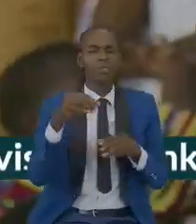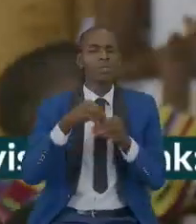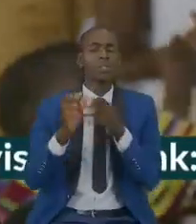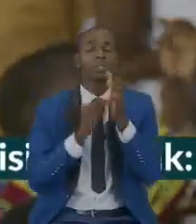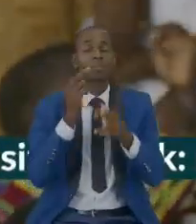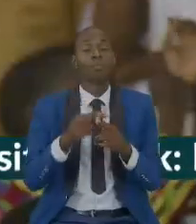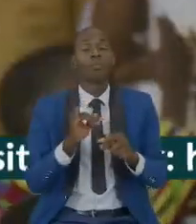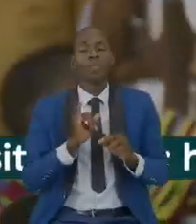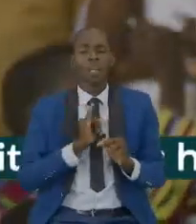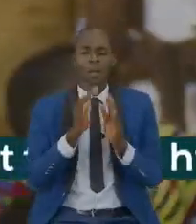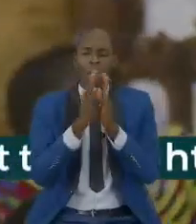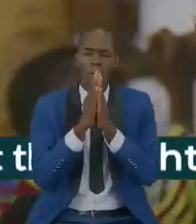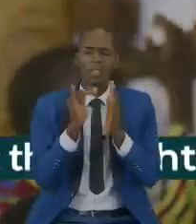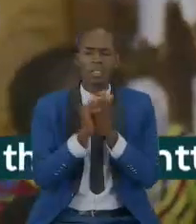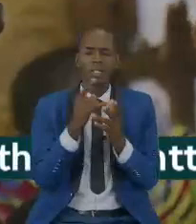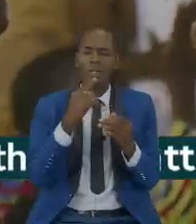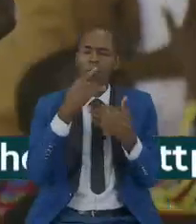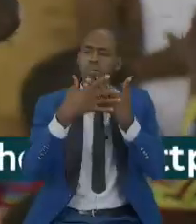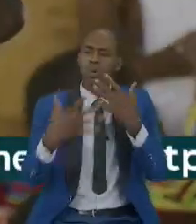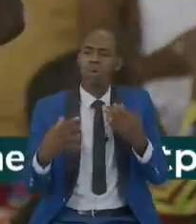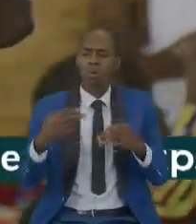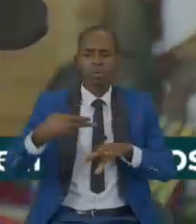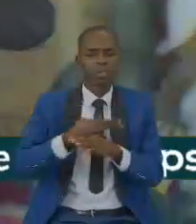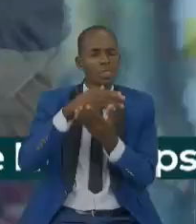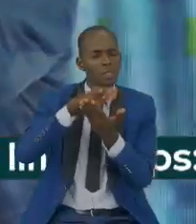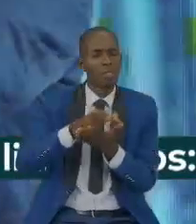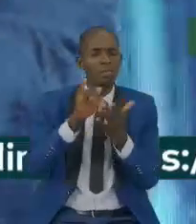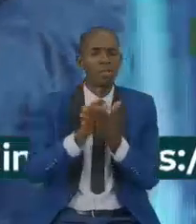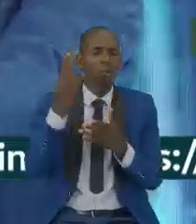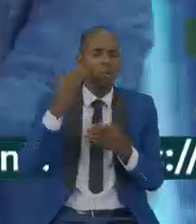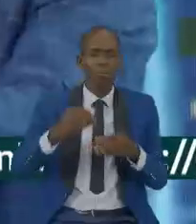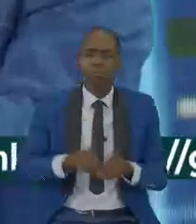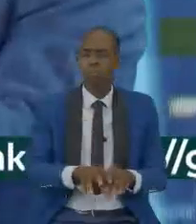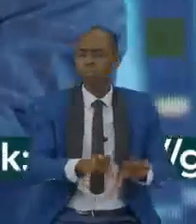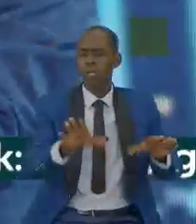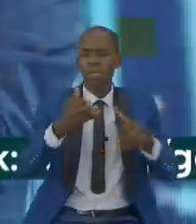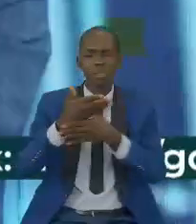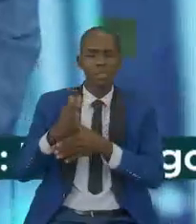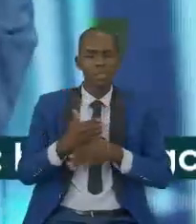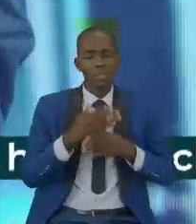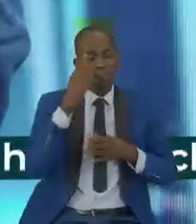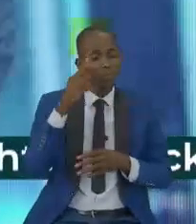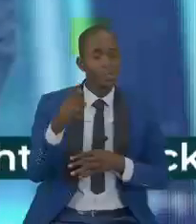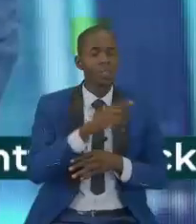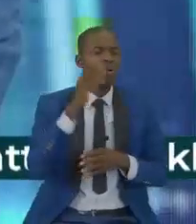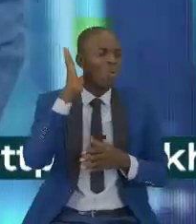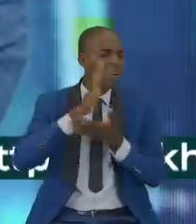I pray that the blood of the Lamb that was shed for them will cleanse them from